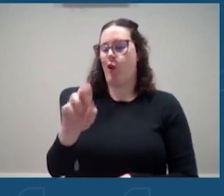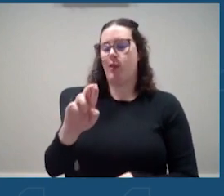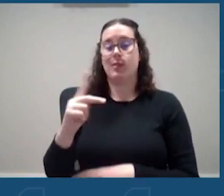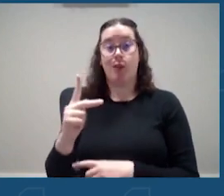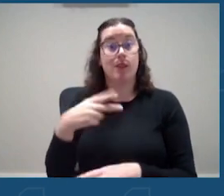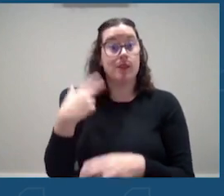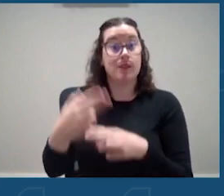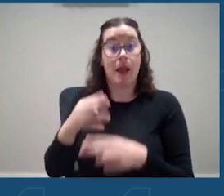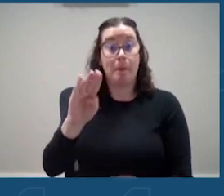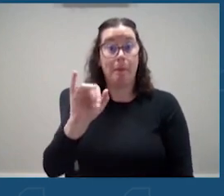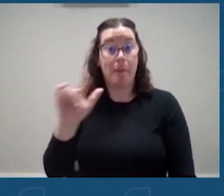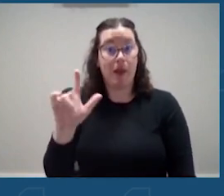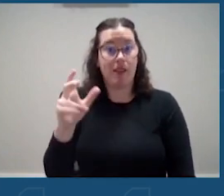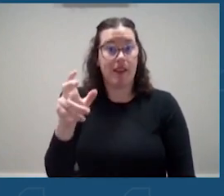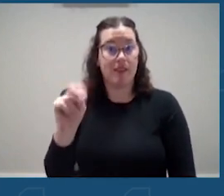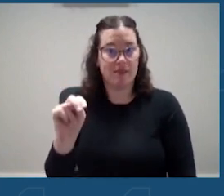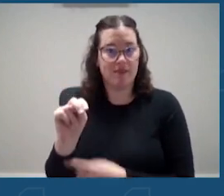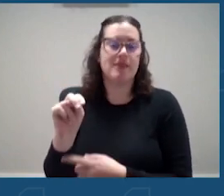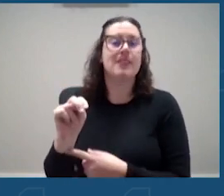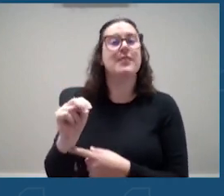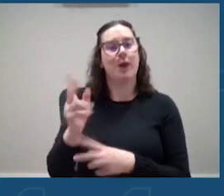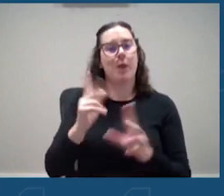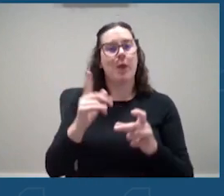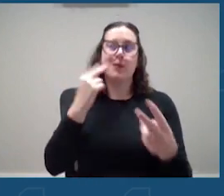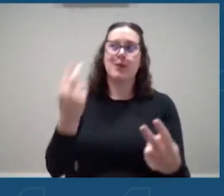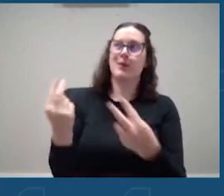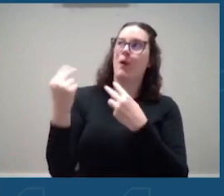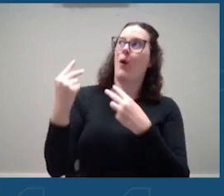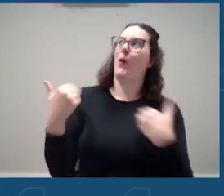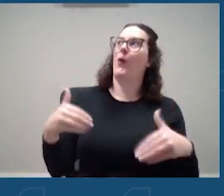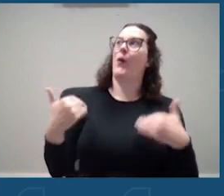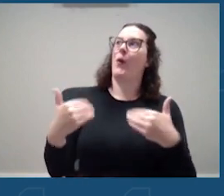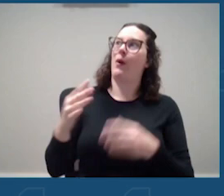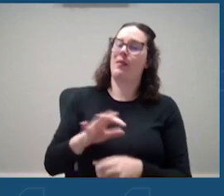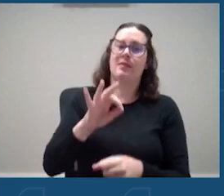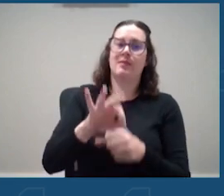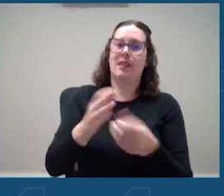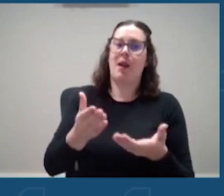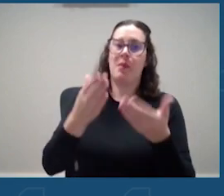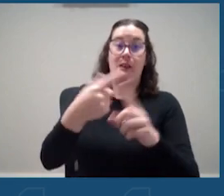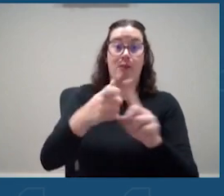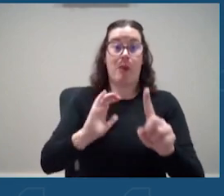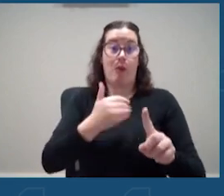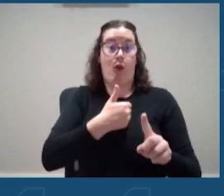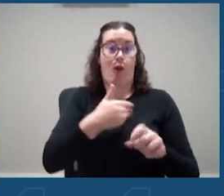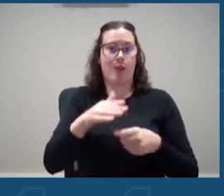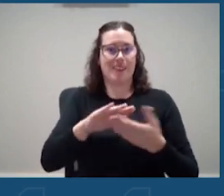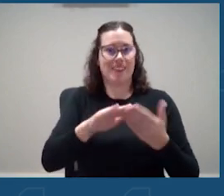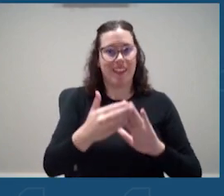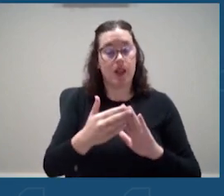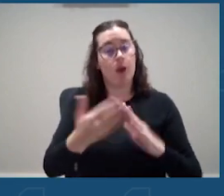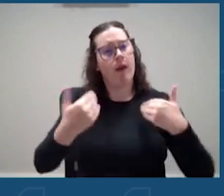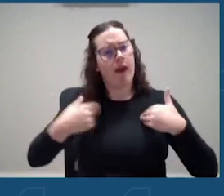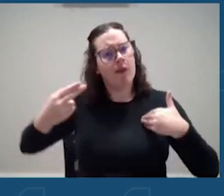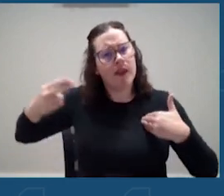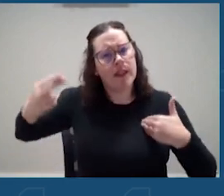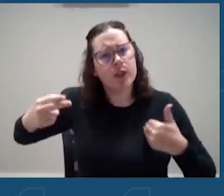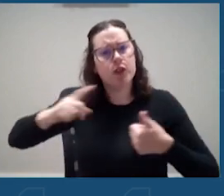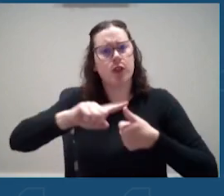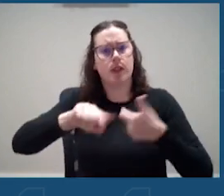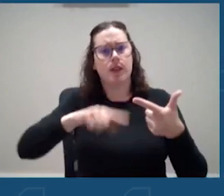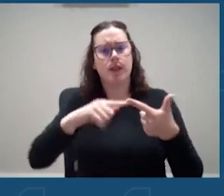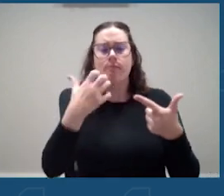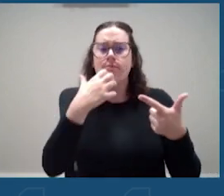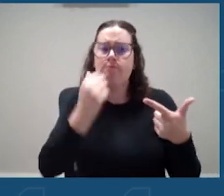in this city, is our recollection on that as well. So we have the history, we have the values. We want to showcase the